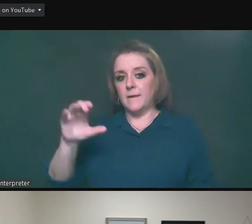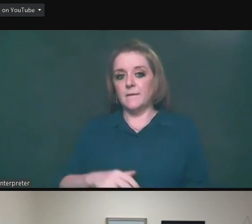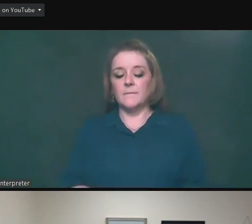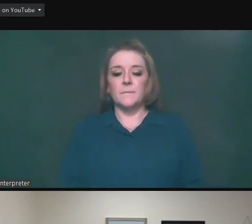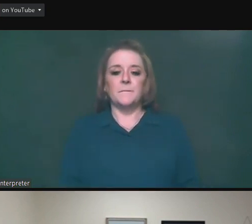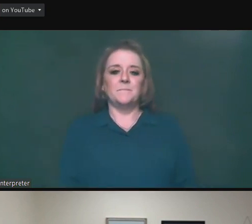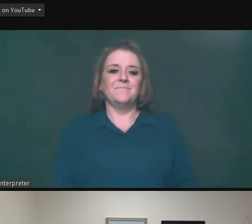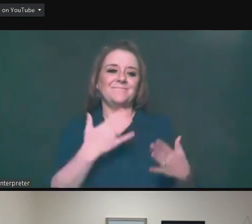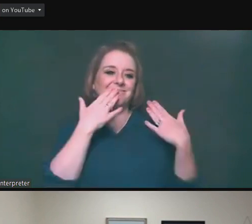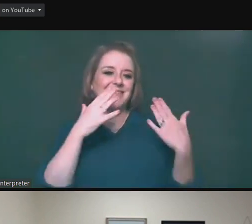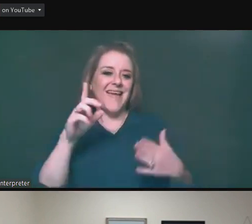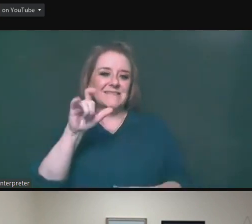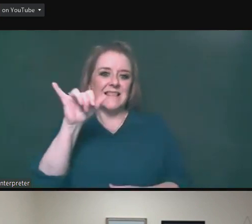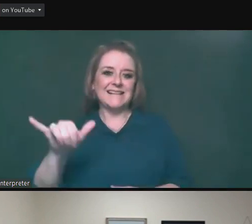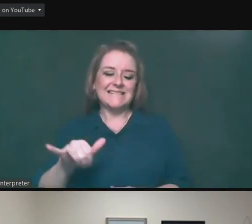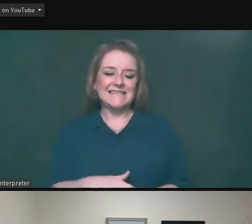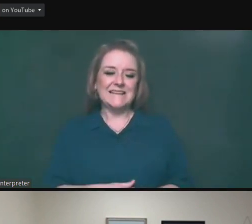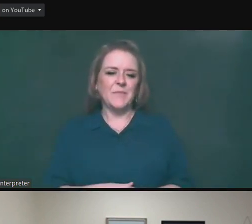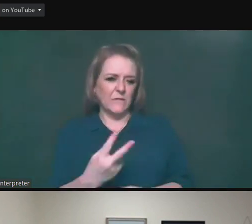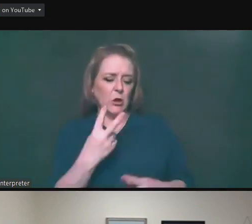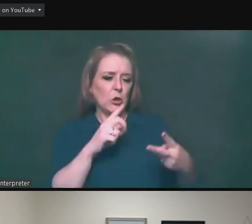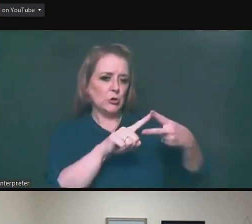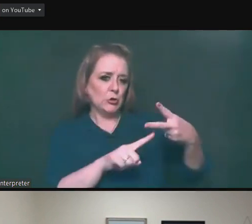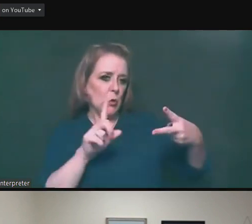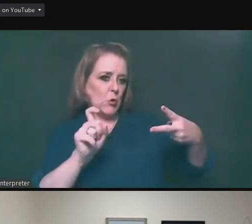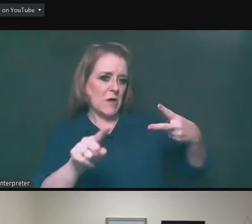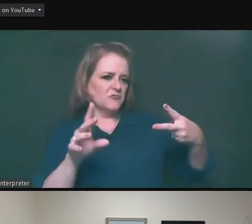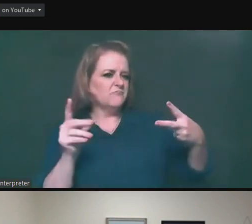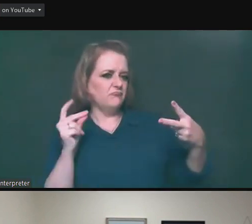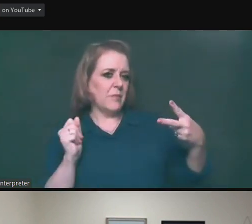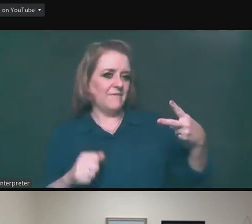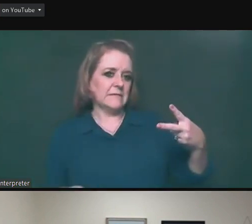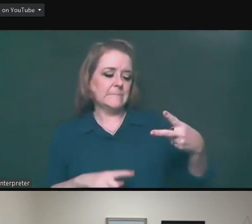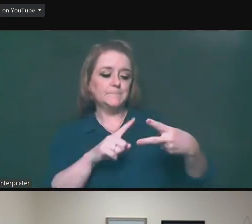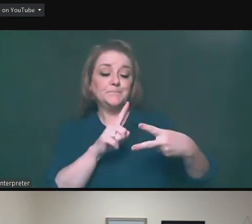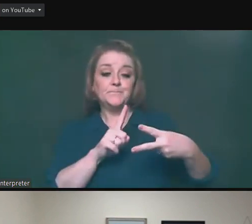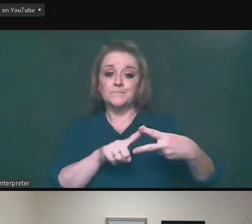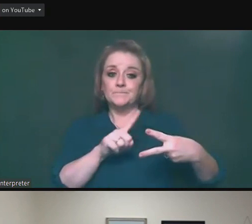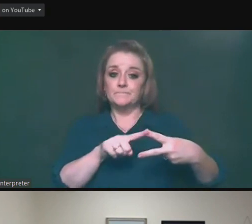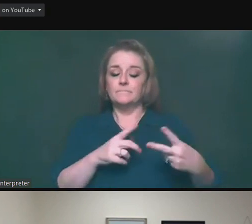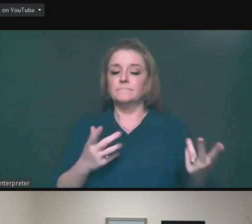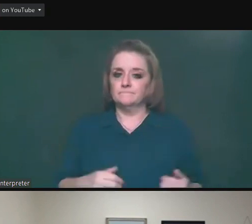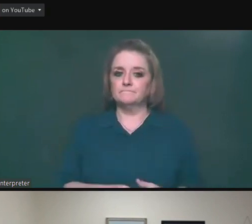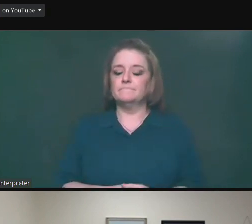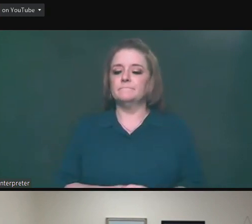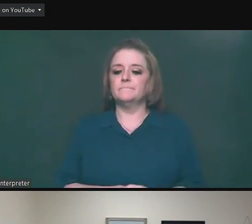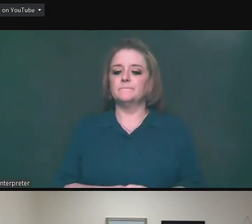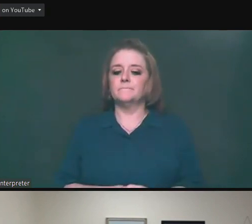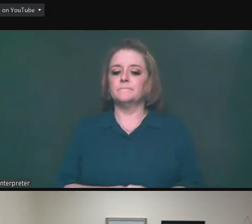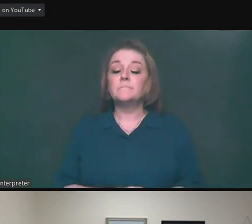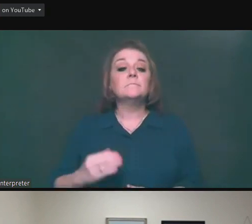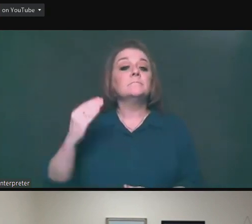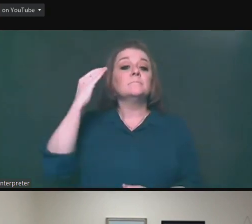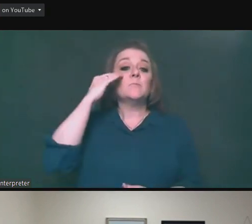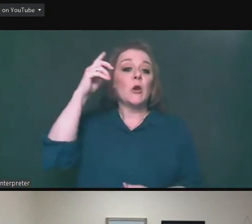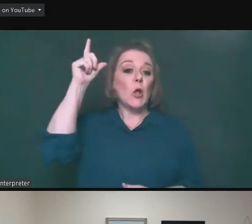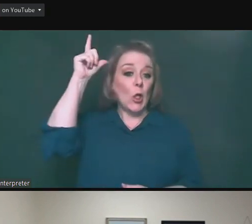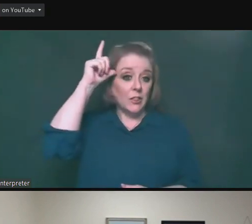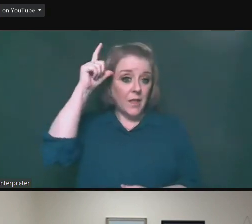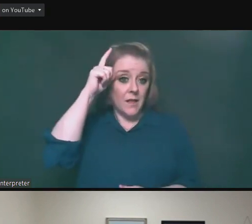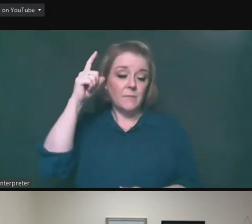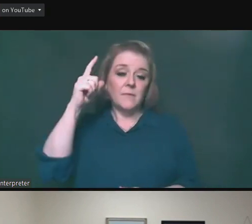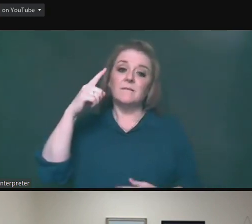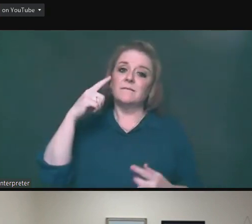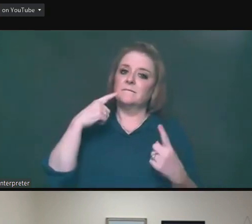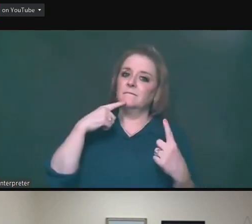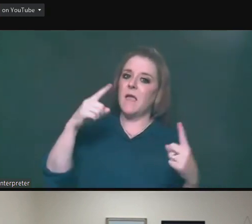Thanks so much, Lacey. I've got 2 quick questions. My first question is, of course, we know Lubbock is known for having some big summer events such